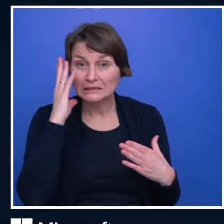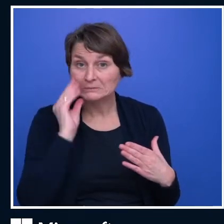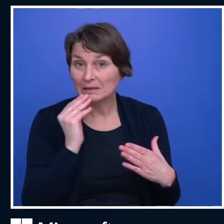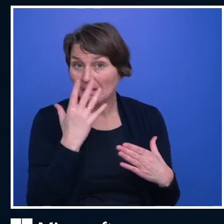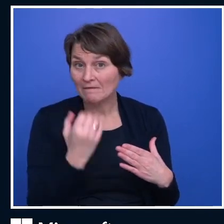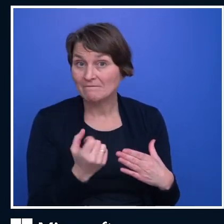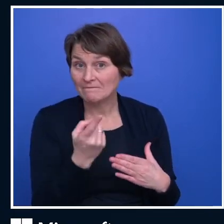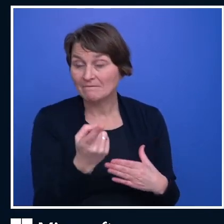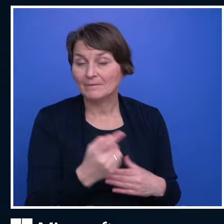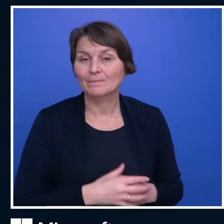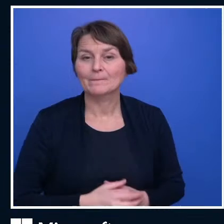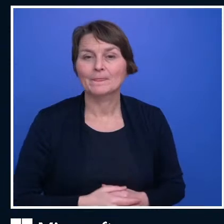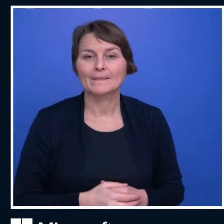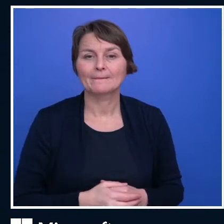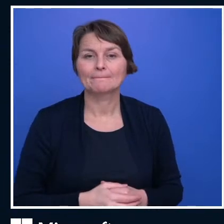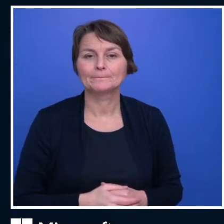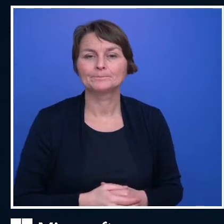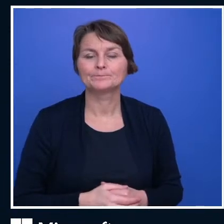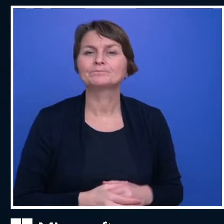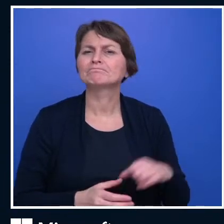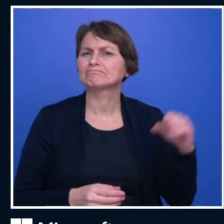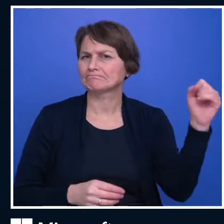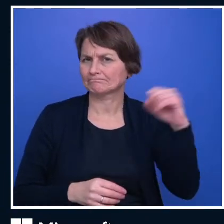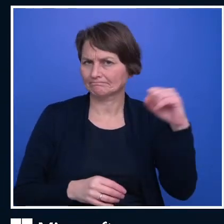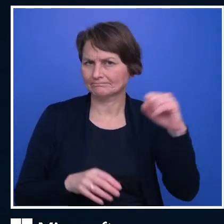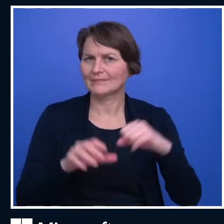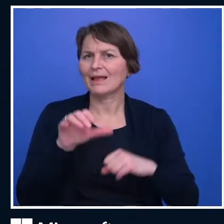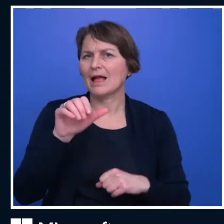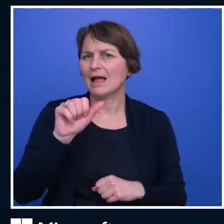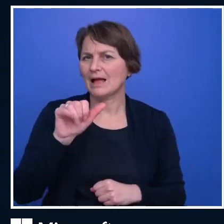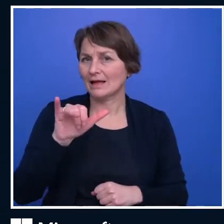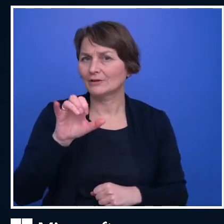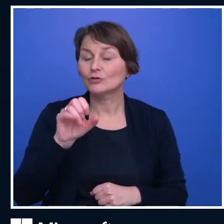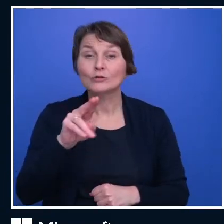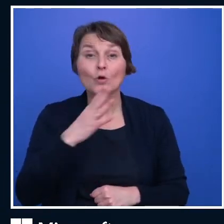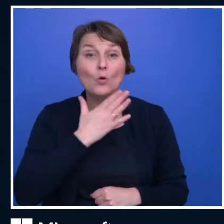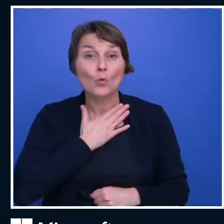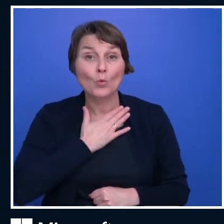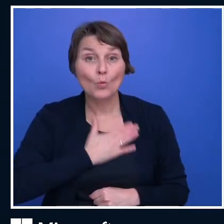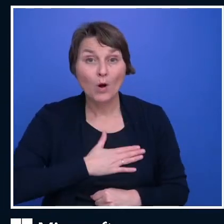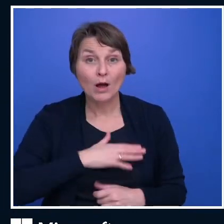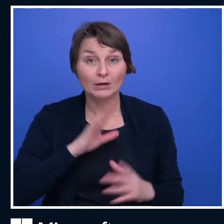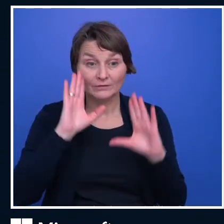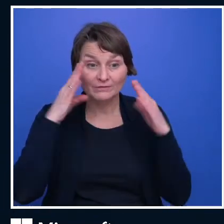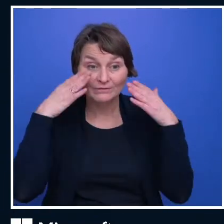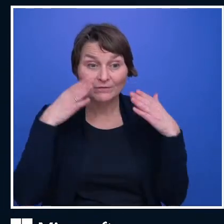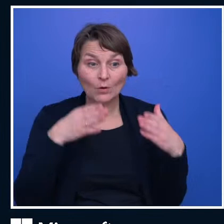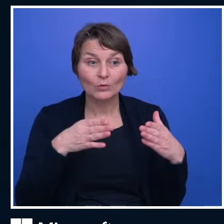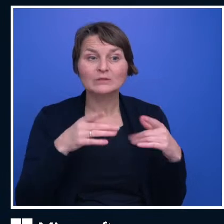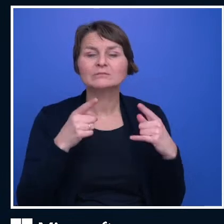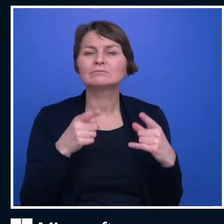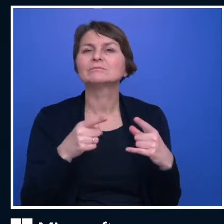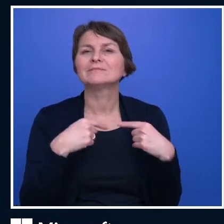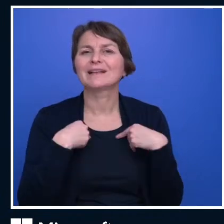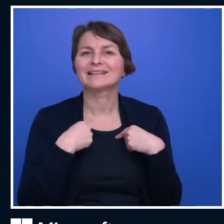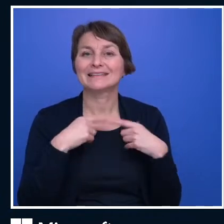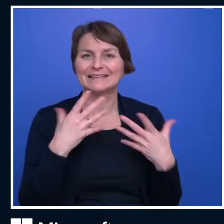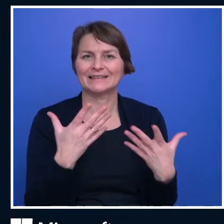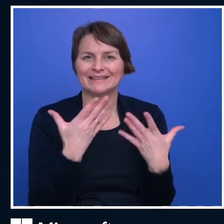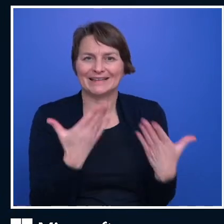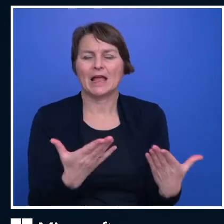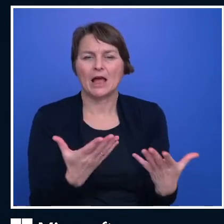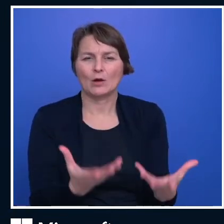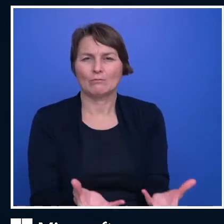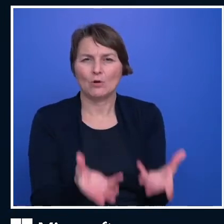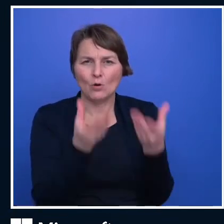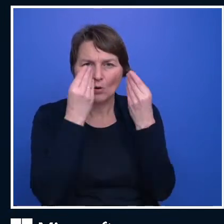go ahead. Maybe like if you're trying to focus on ML Ops, the best thing that you can learn as of now is Docker, right? Docker for data science and